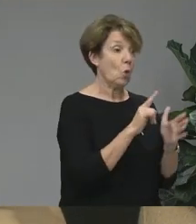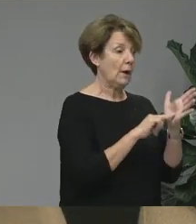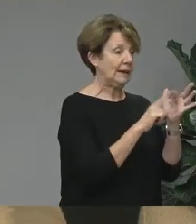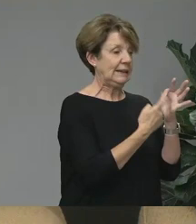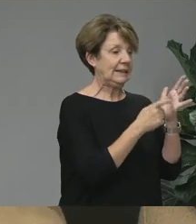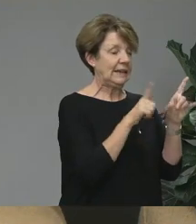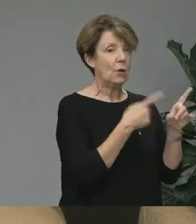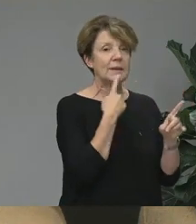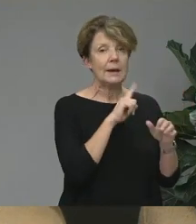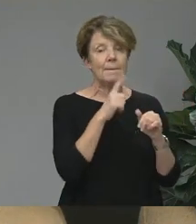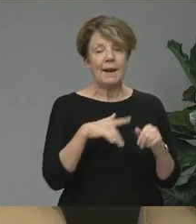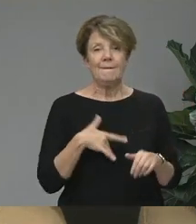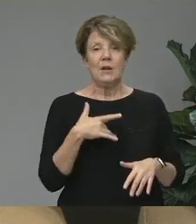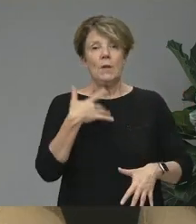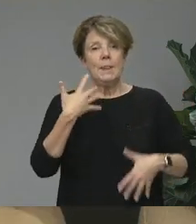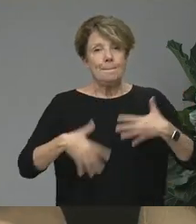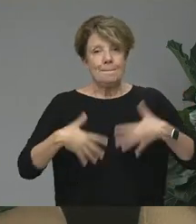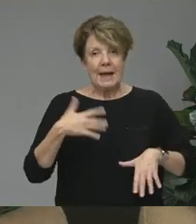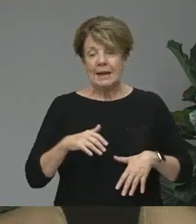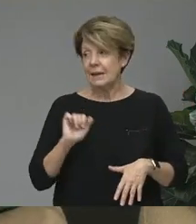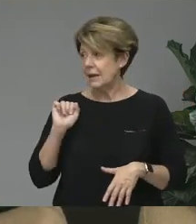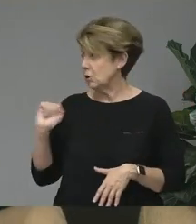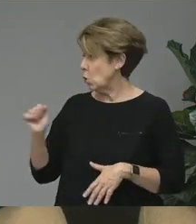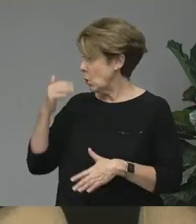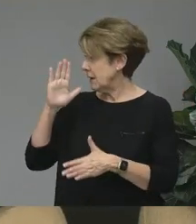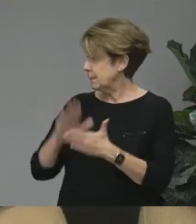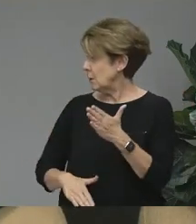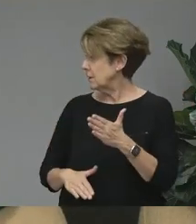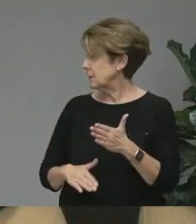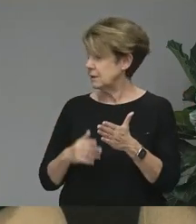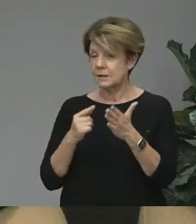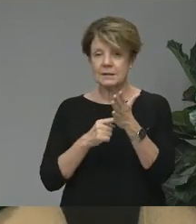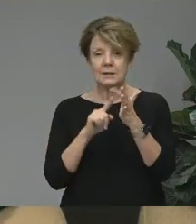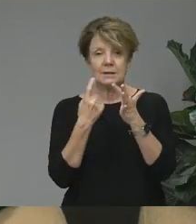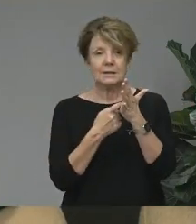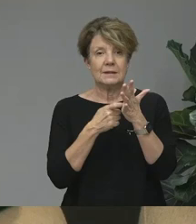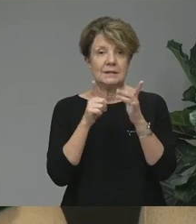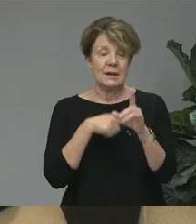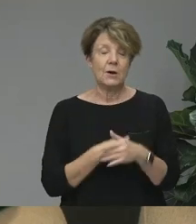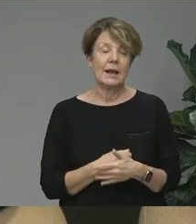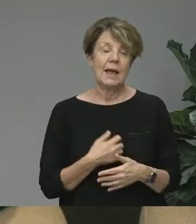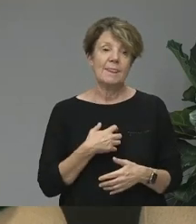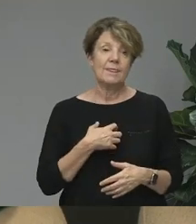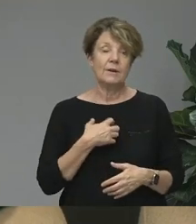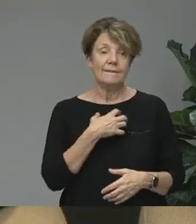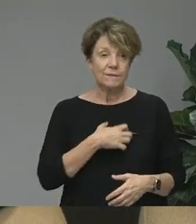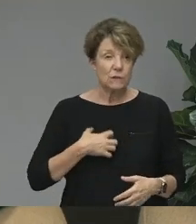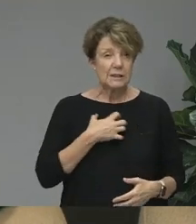I feel the pain in your experiences, Terry, absolutely, and the